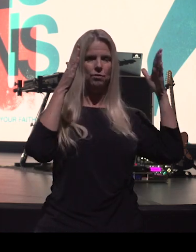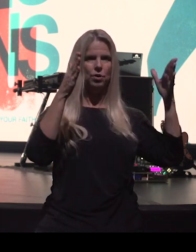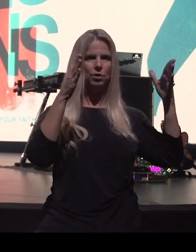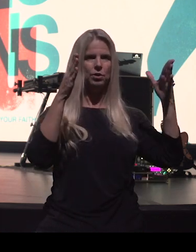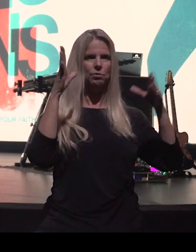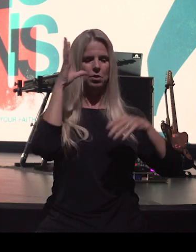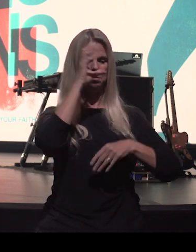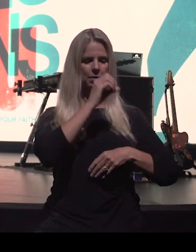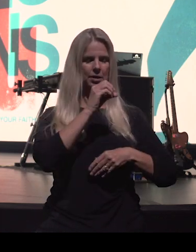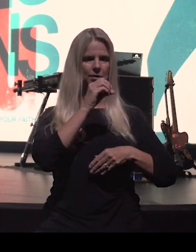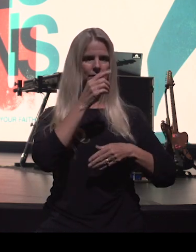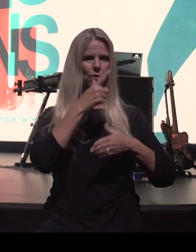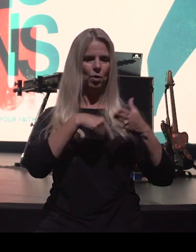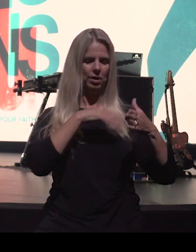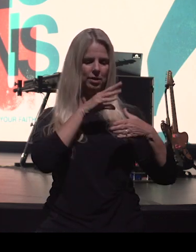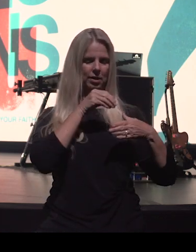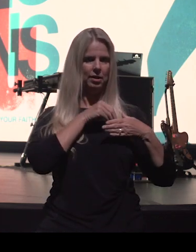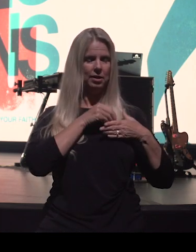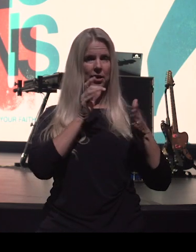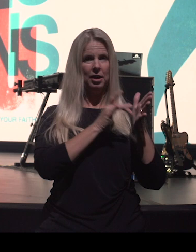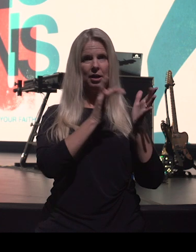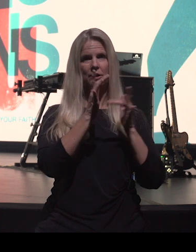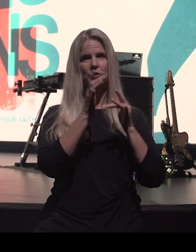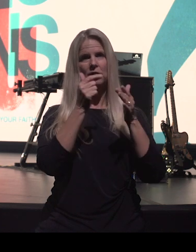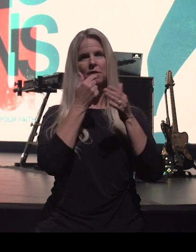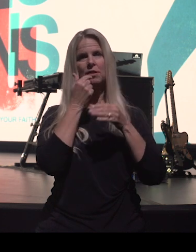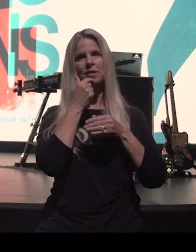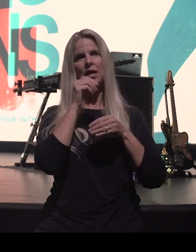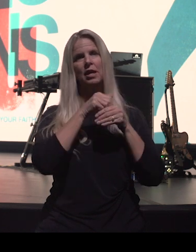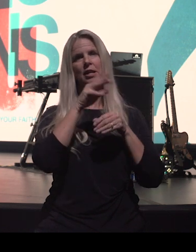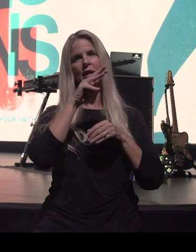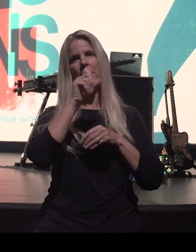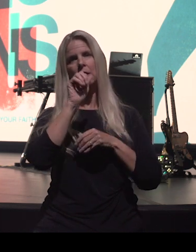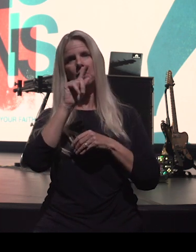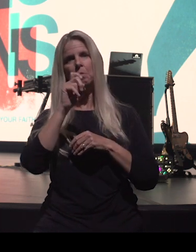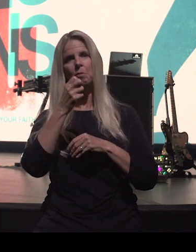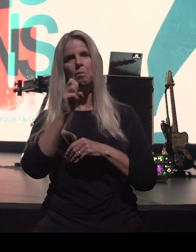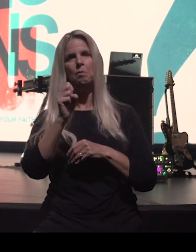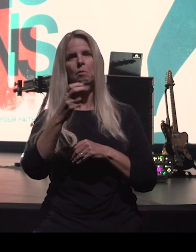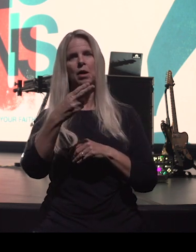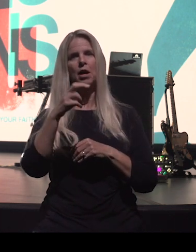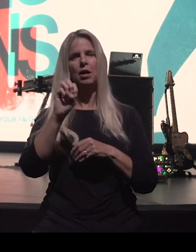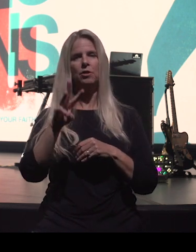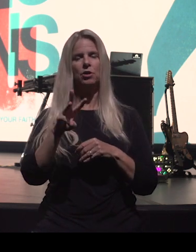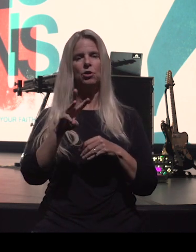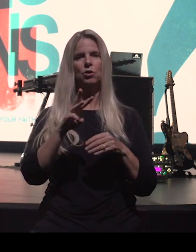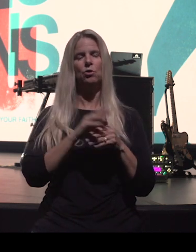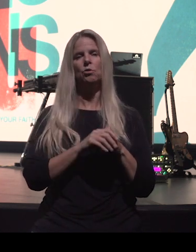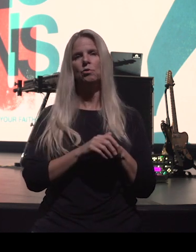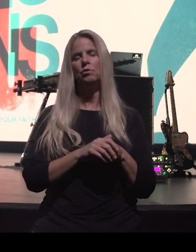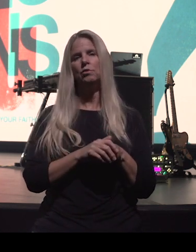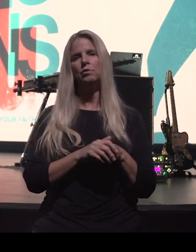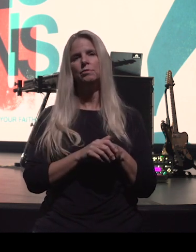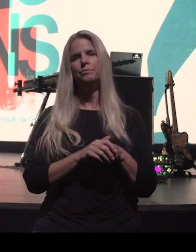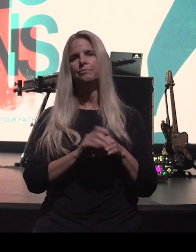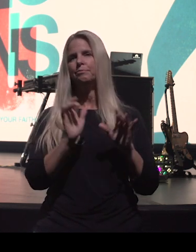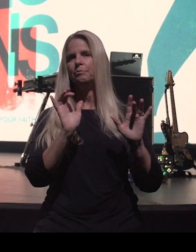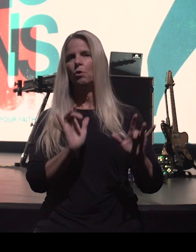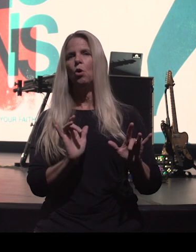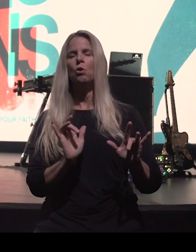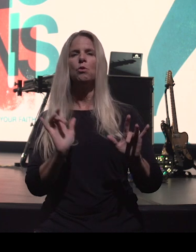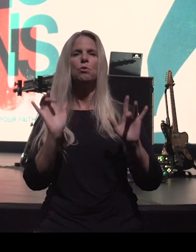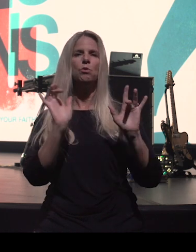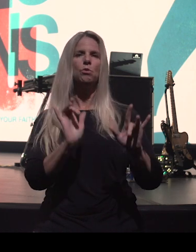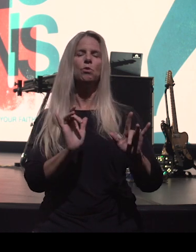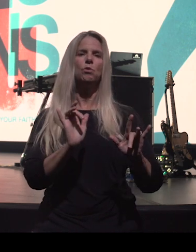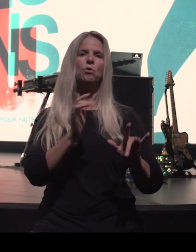the inside. Jesus said this in Matthew chapter 23. He said, woe to you, teachers of the law and Pharisees. They were so outward focused. He said, you clean